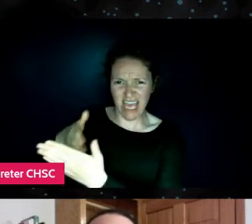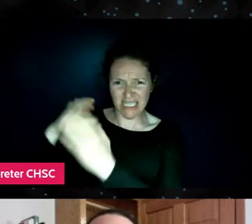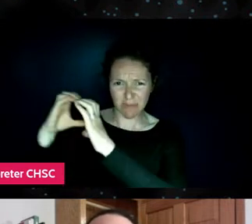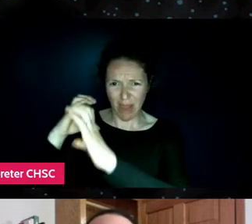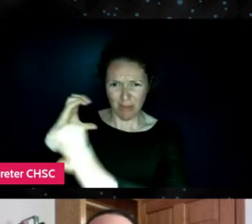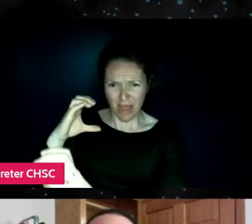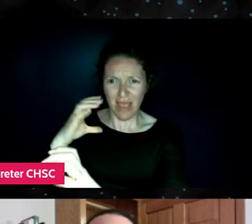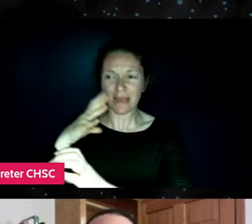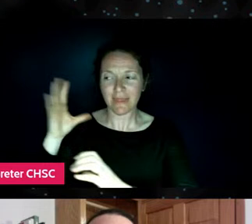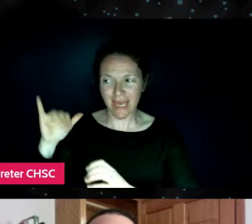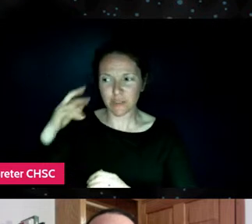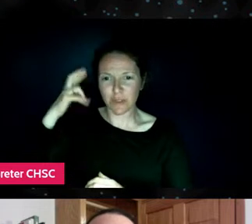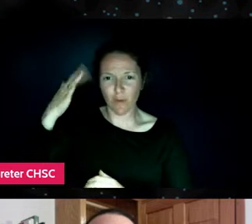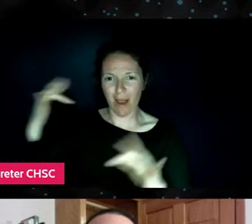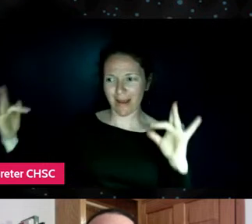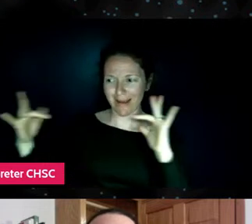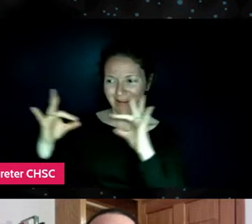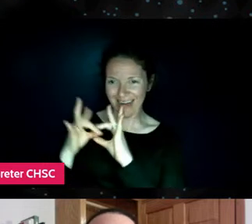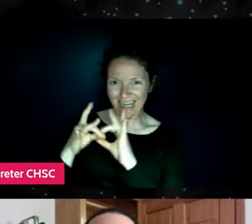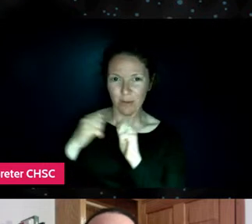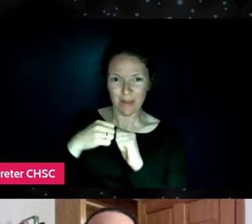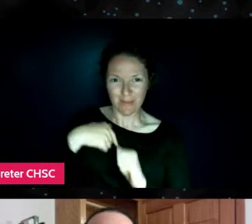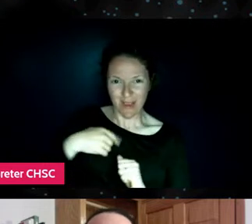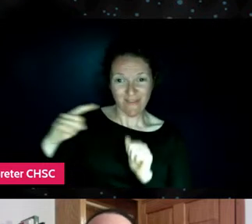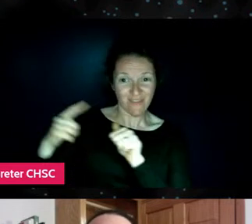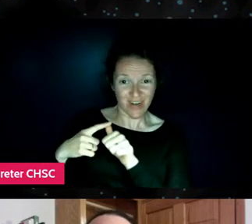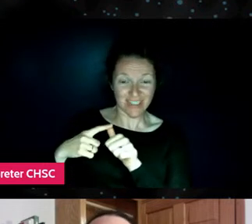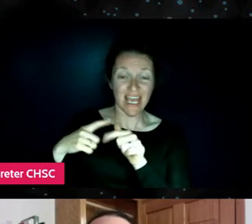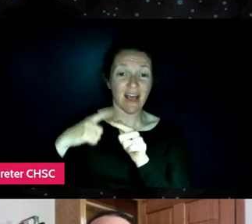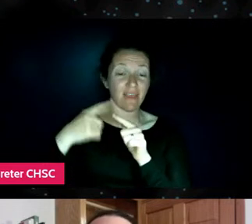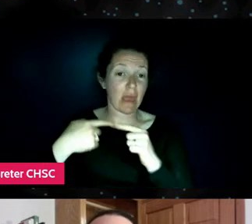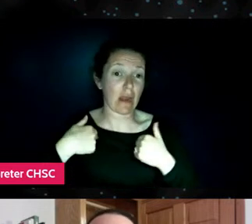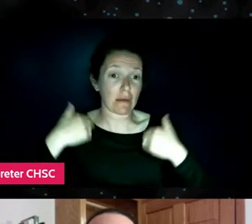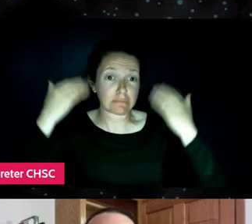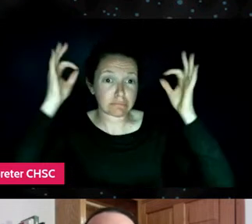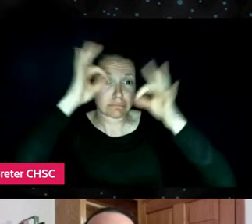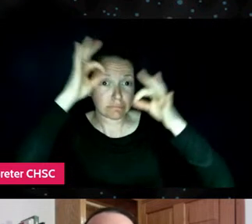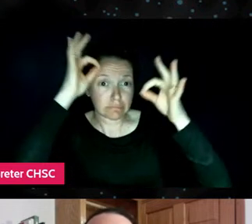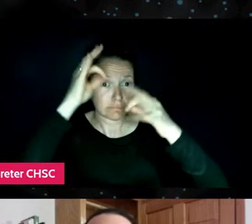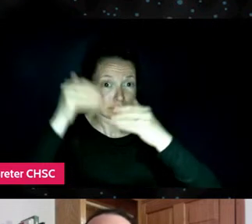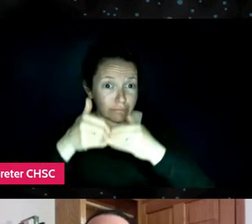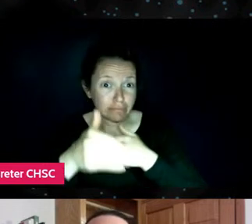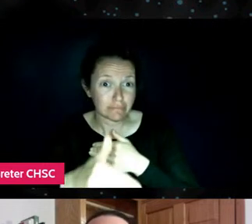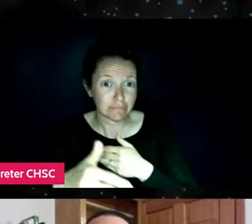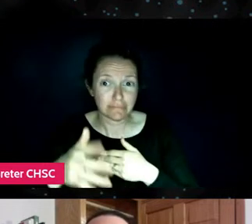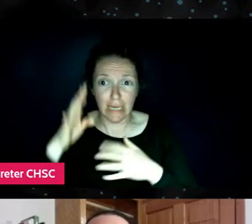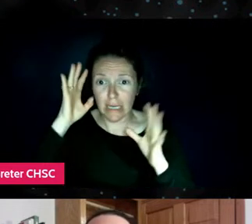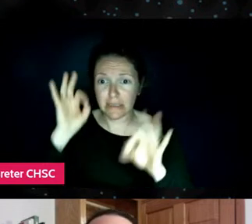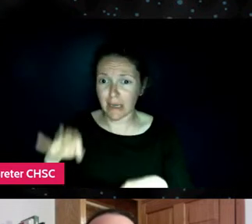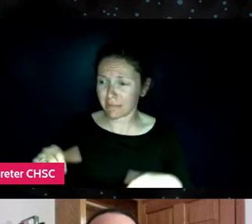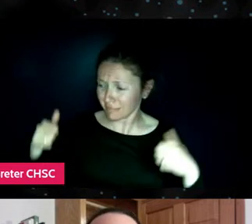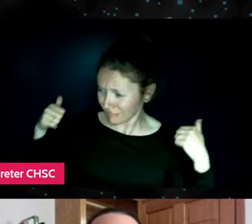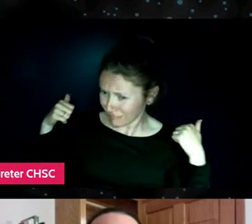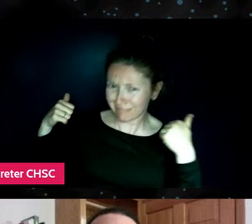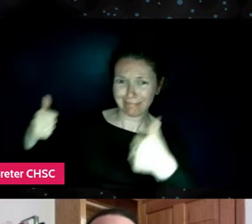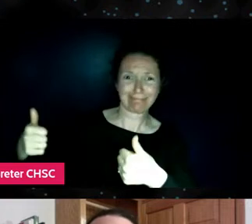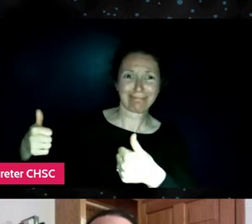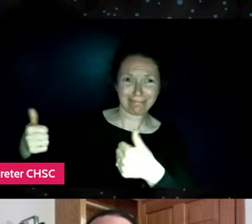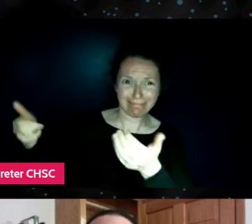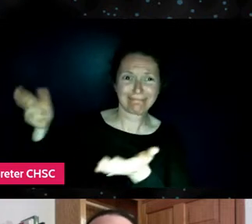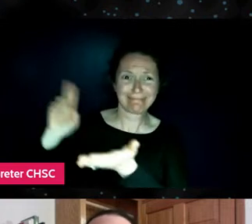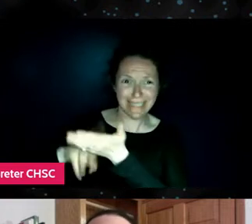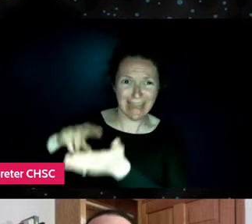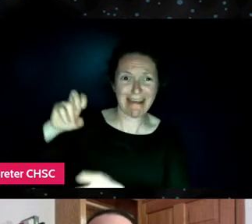fully understanding where this whole journey was going to take me, I decided to sign on to this